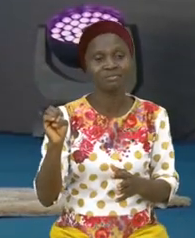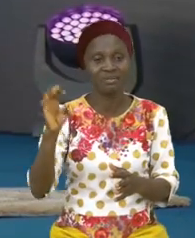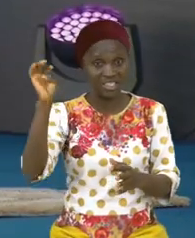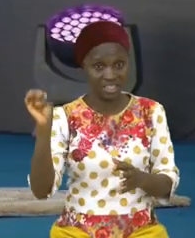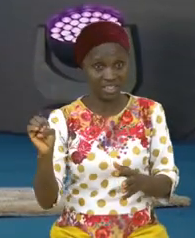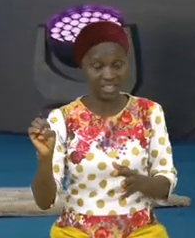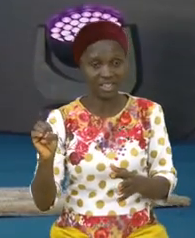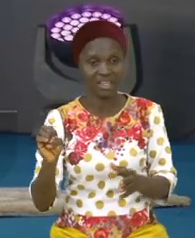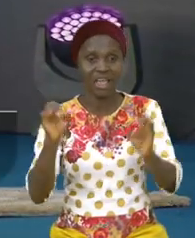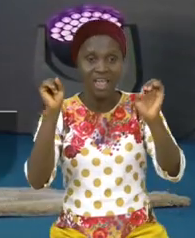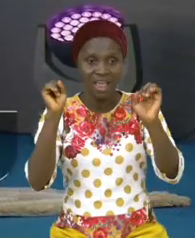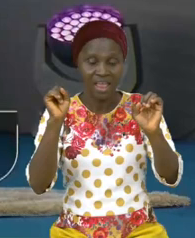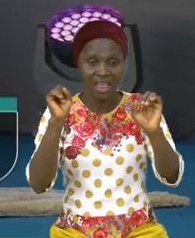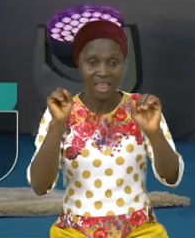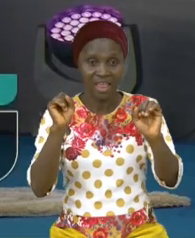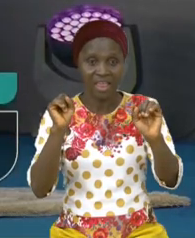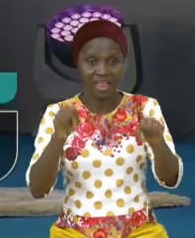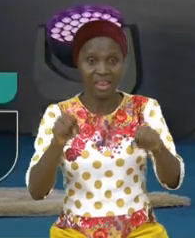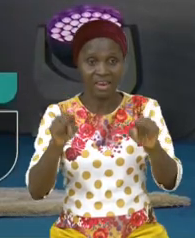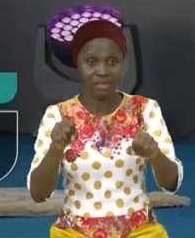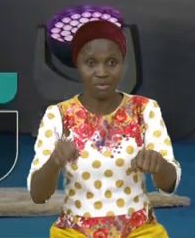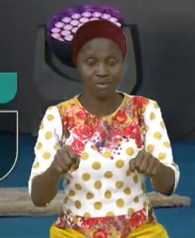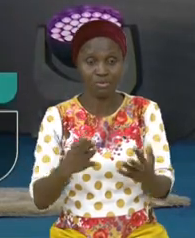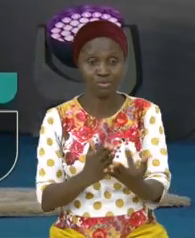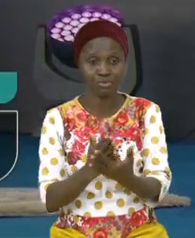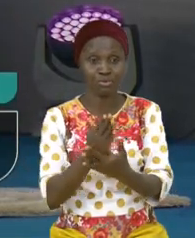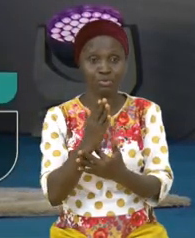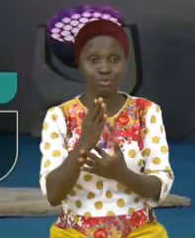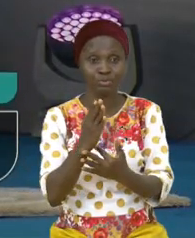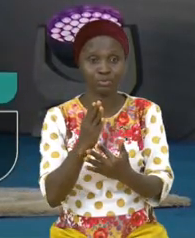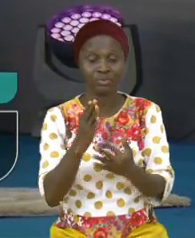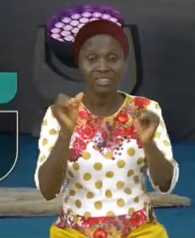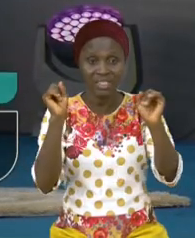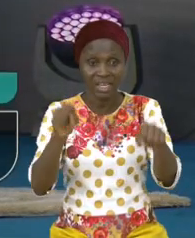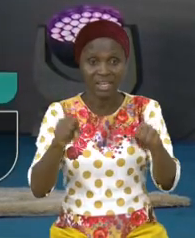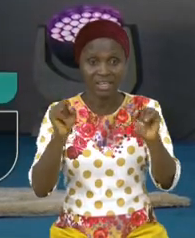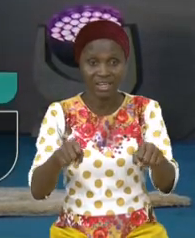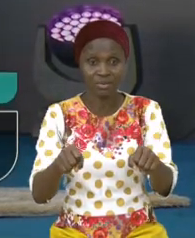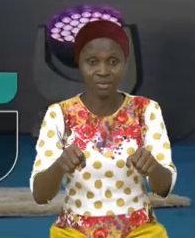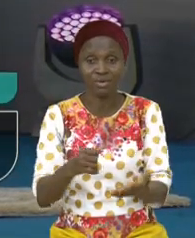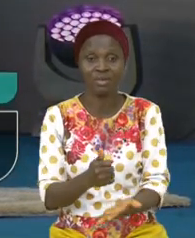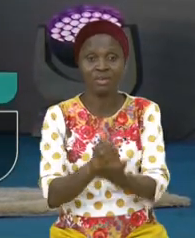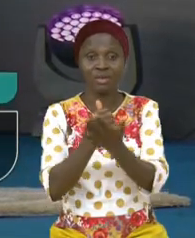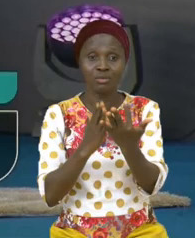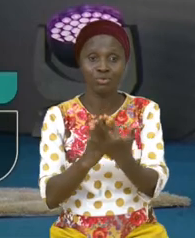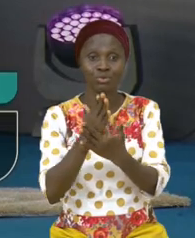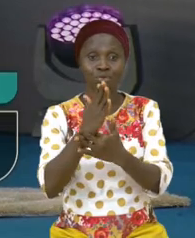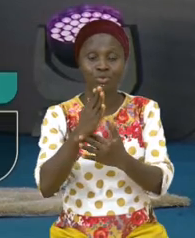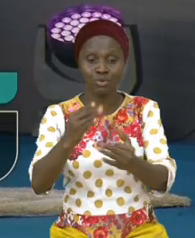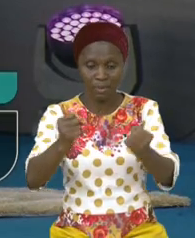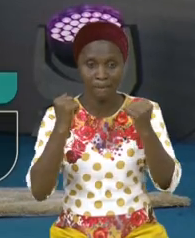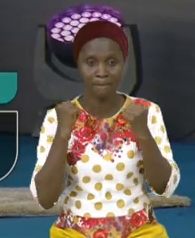through empowerment. Enabled through empowerment. Everything the Lord